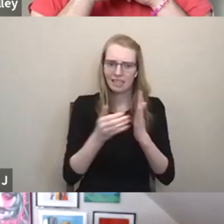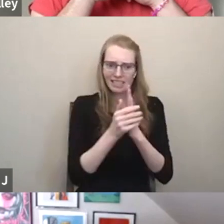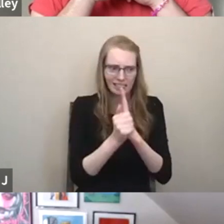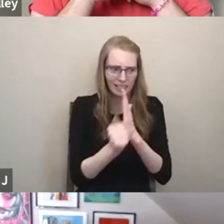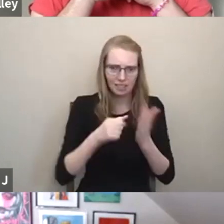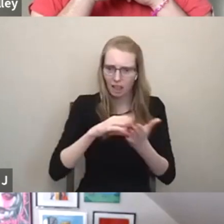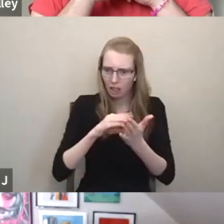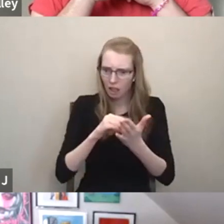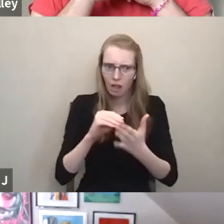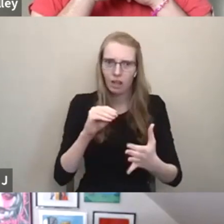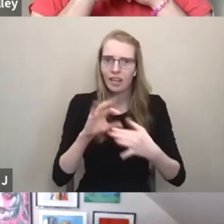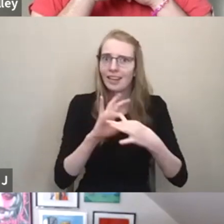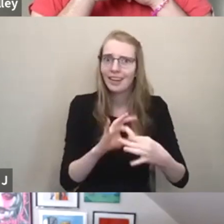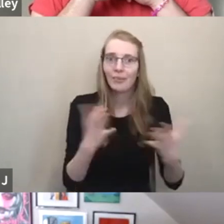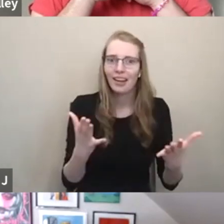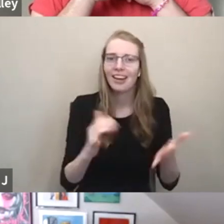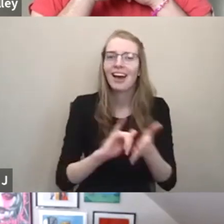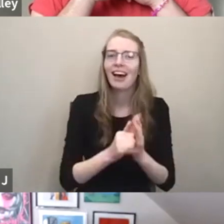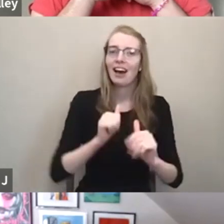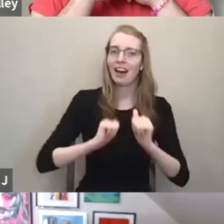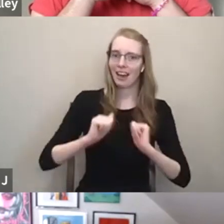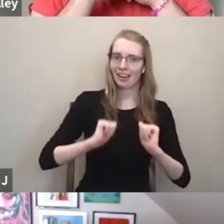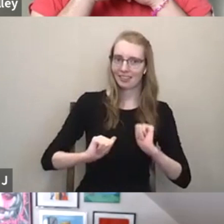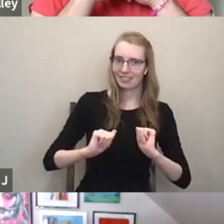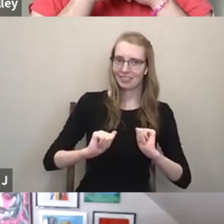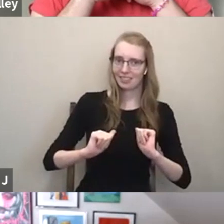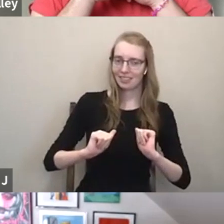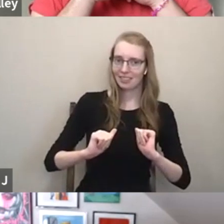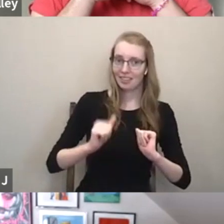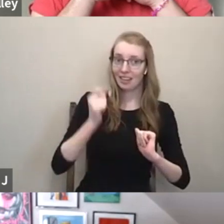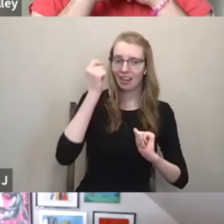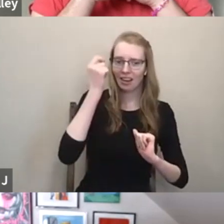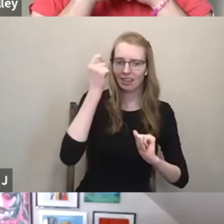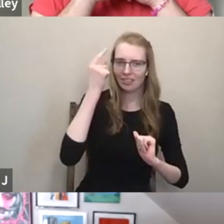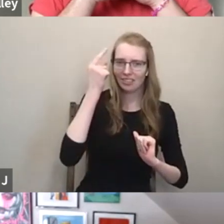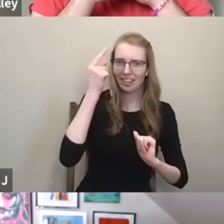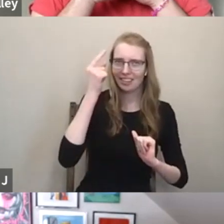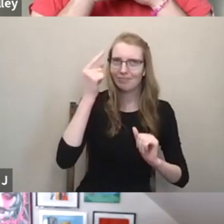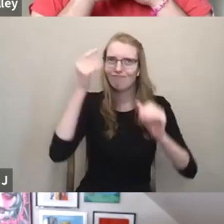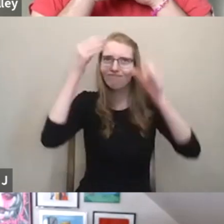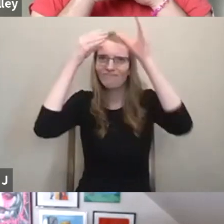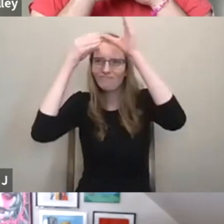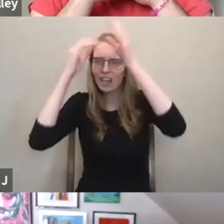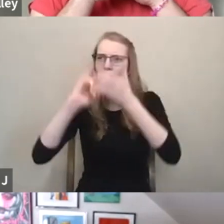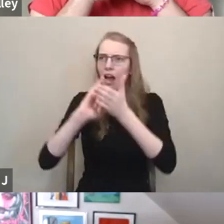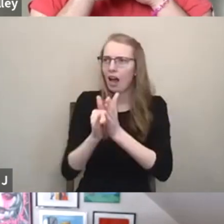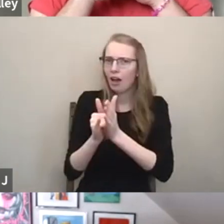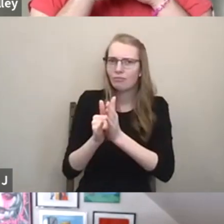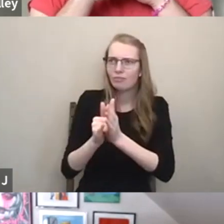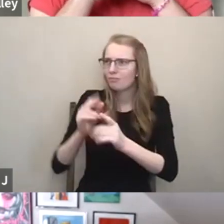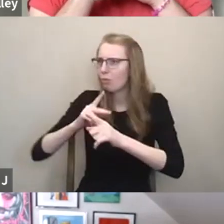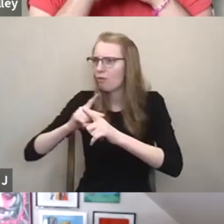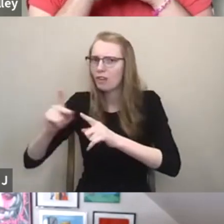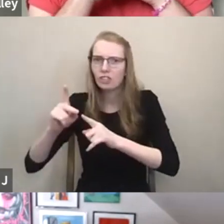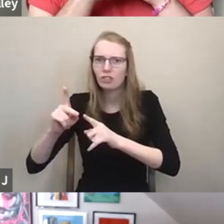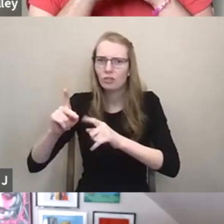but none of the knowledge about how to actually have a career. And that made it really hard